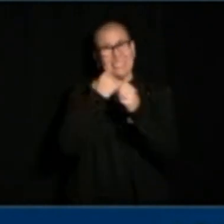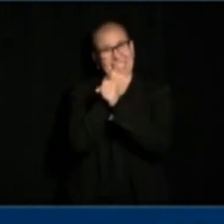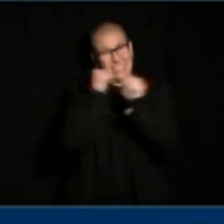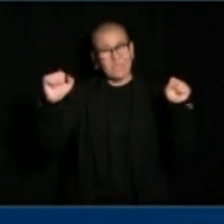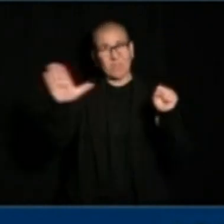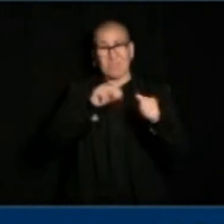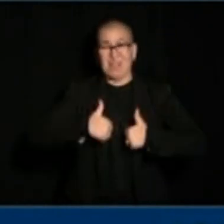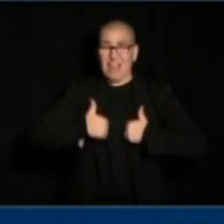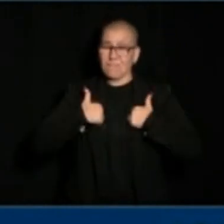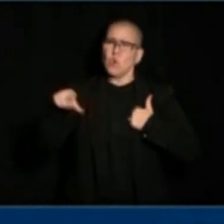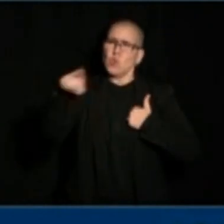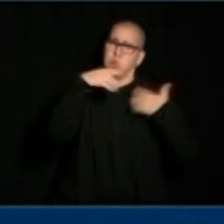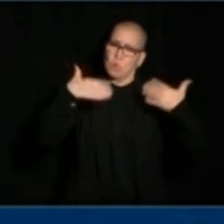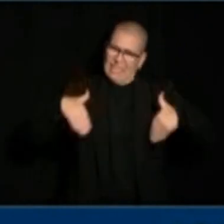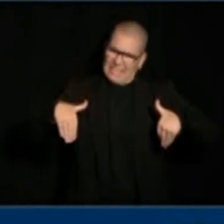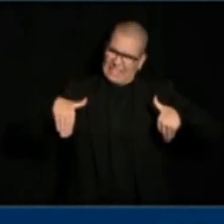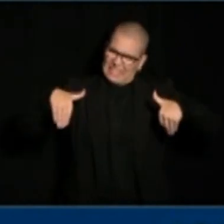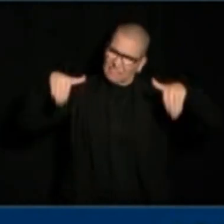be clear,